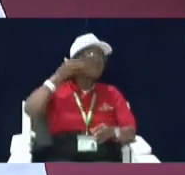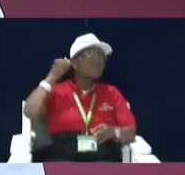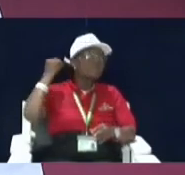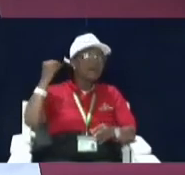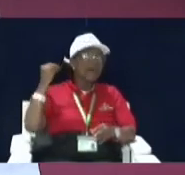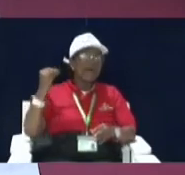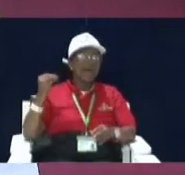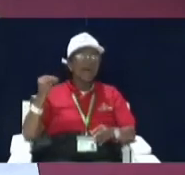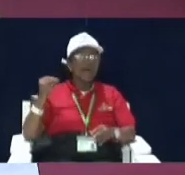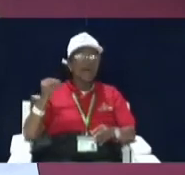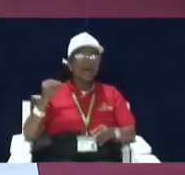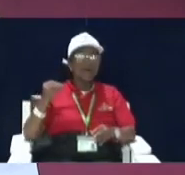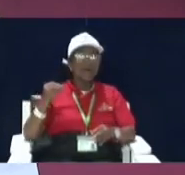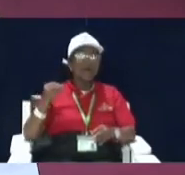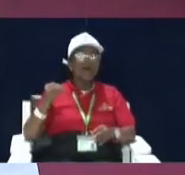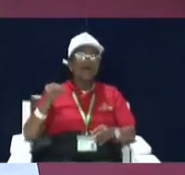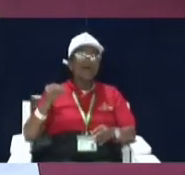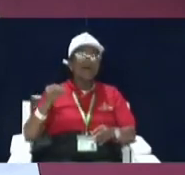Olusina.